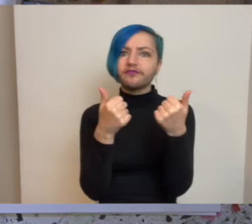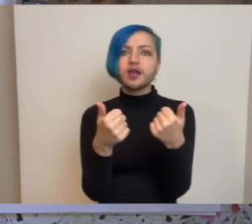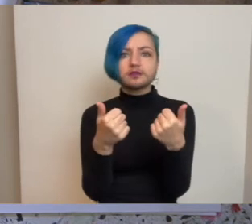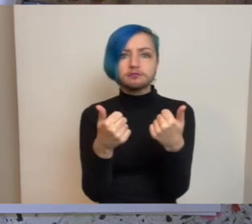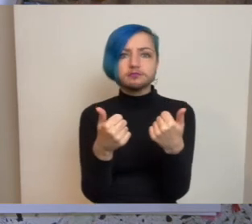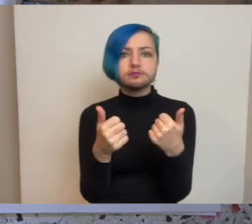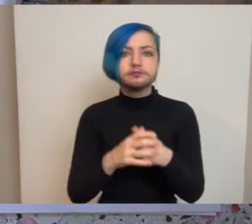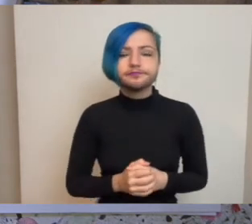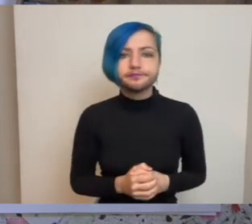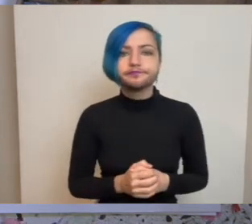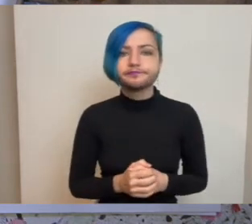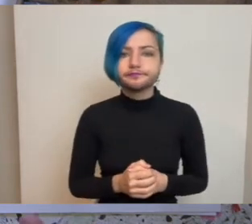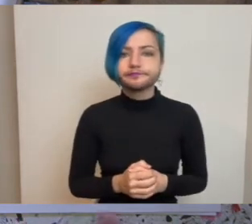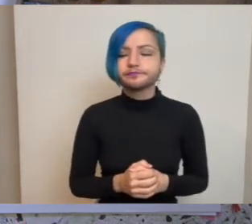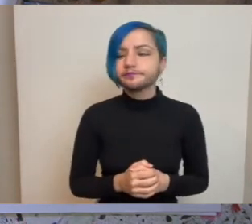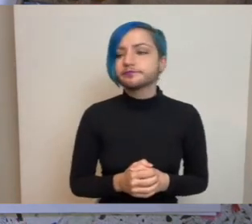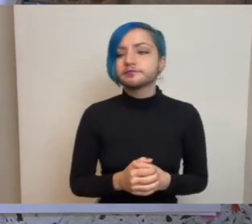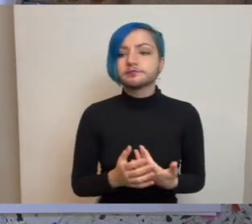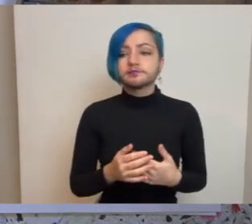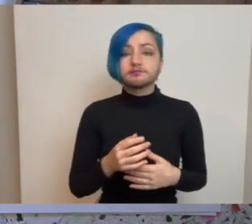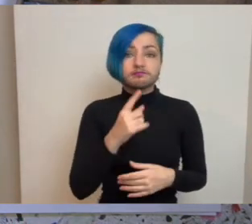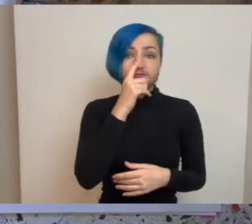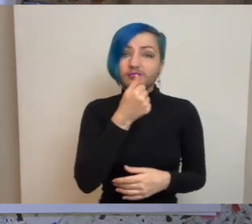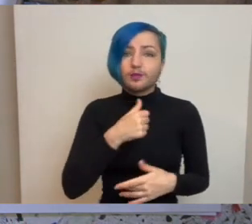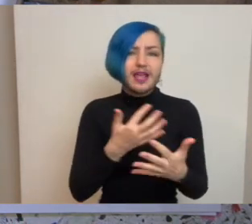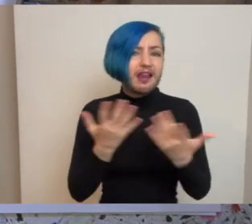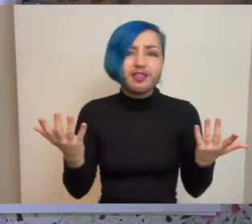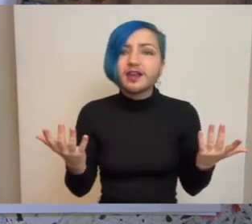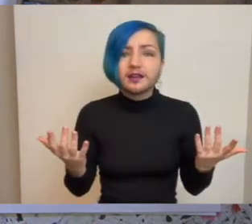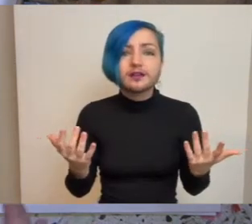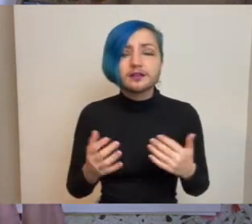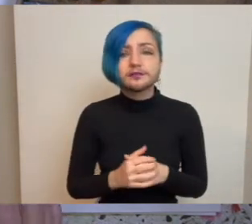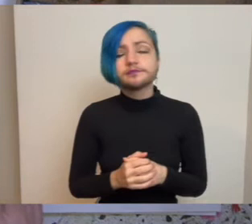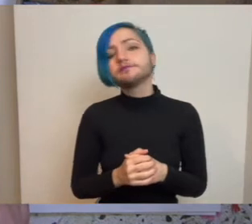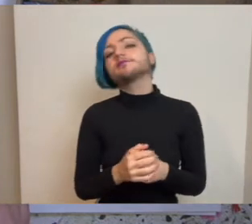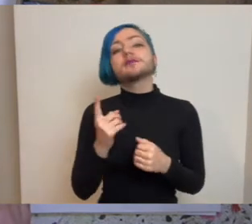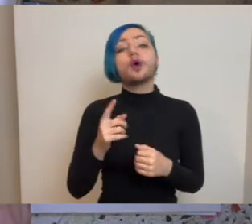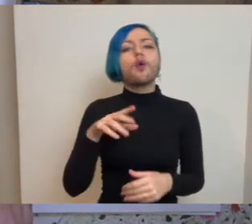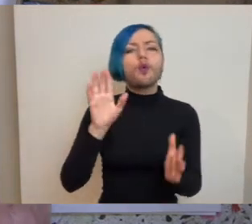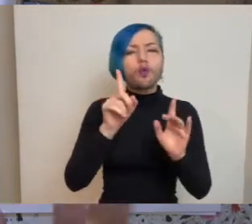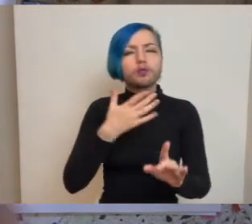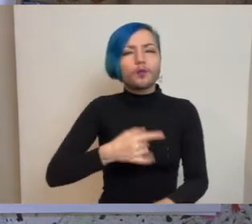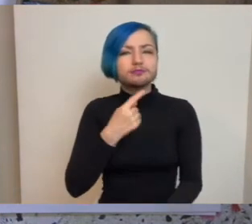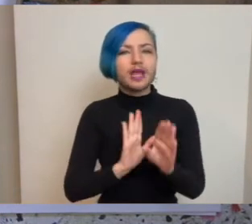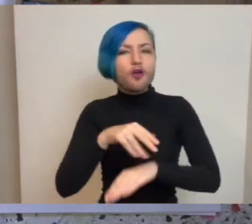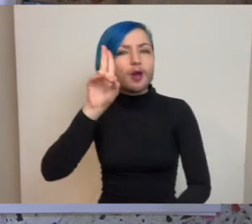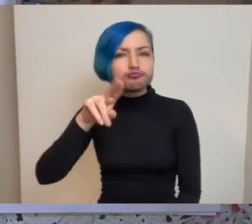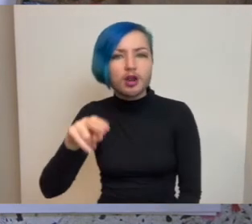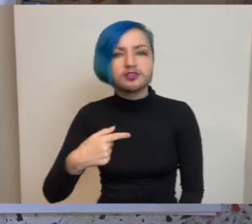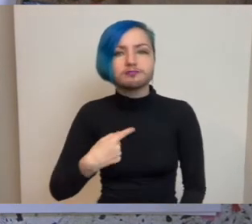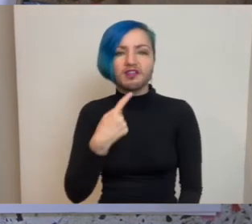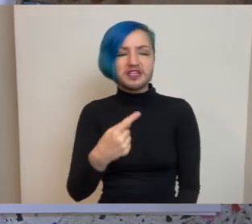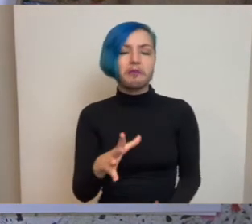okay. You can use a great variety, and yeah, in terms of paintbrushes as well, like I'm always like bigger